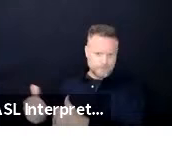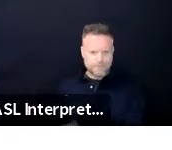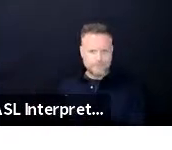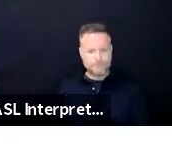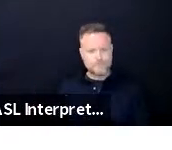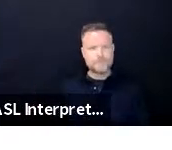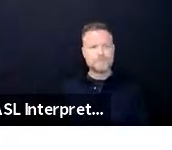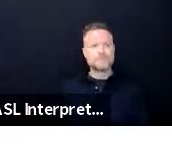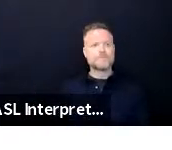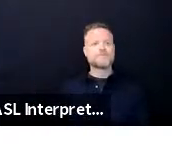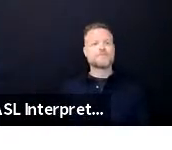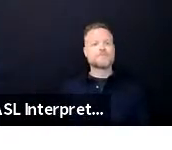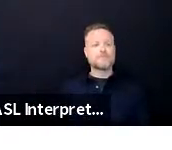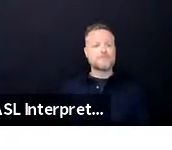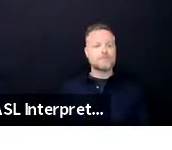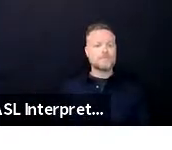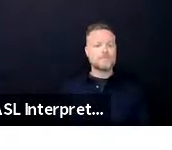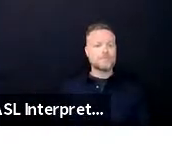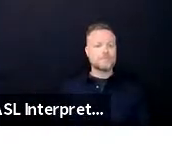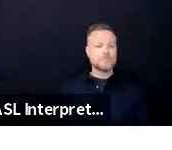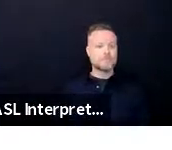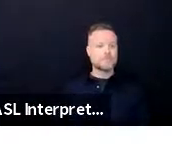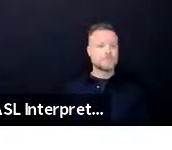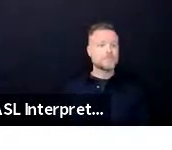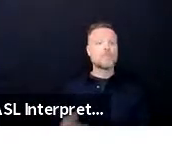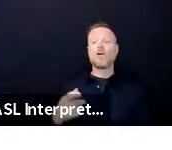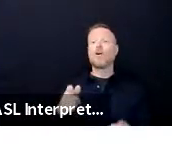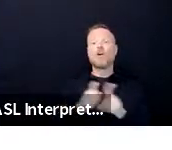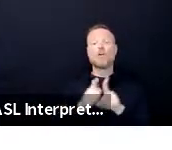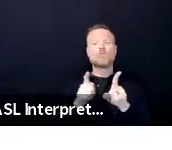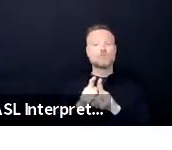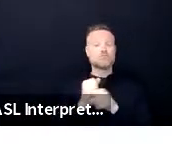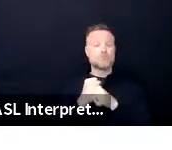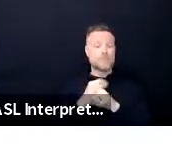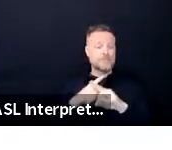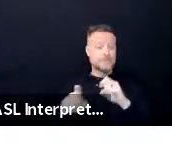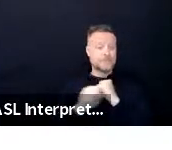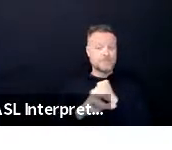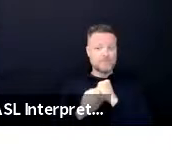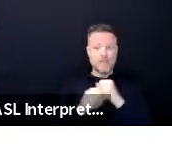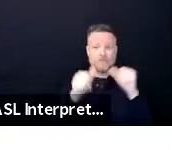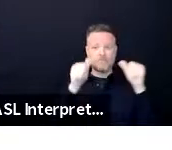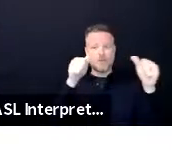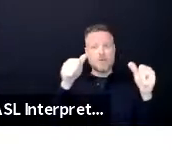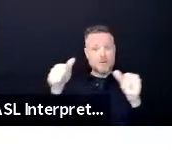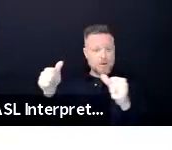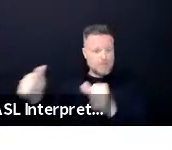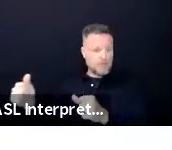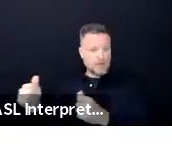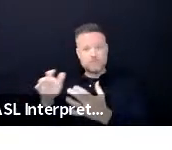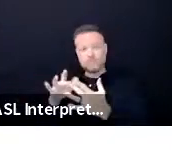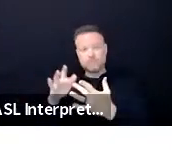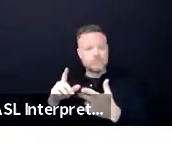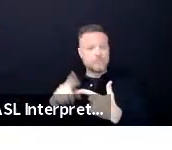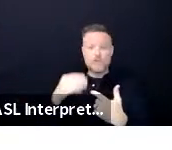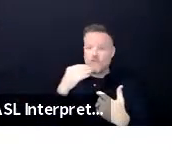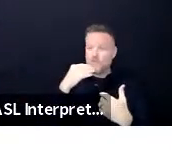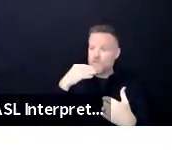And we're also, or stakeholders are also putting the flyers and reaching the community at food pantries, food